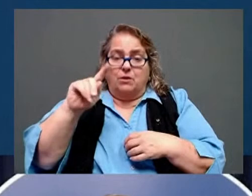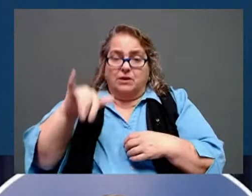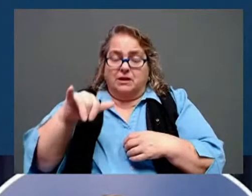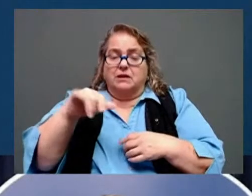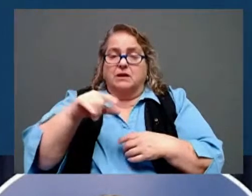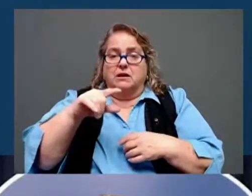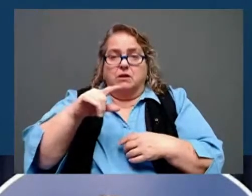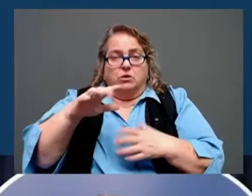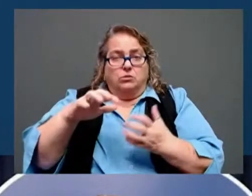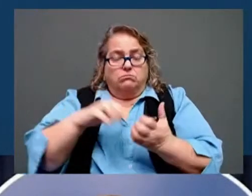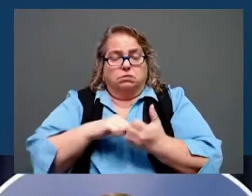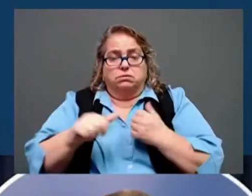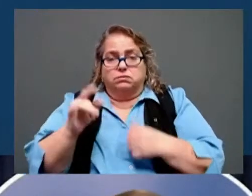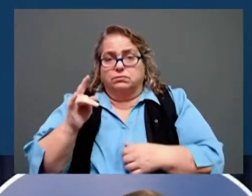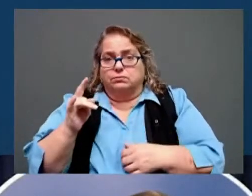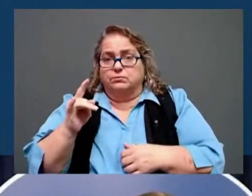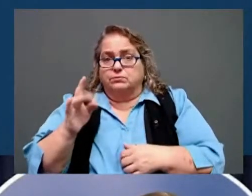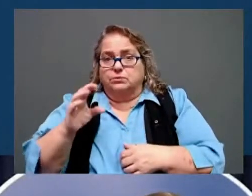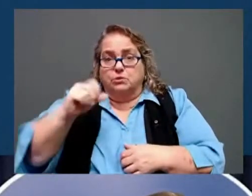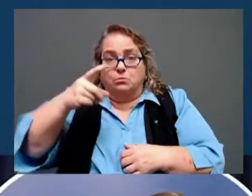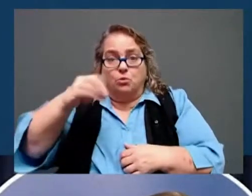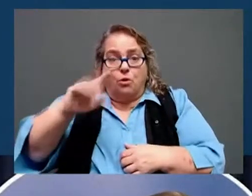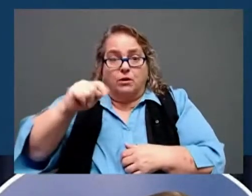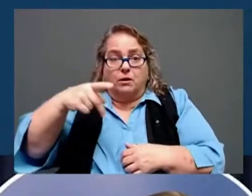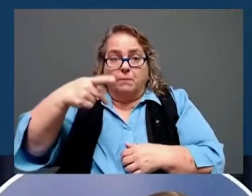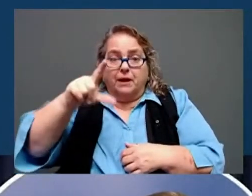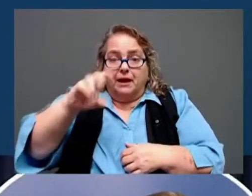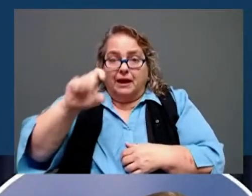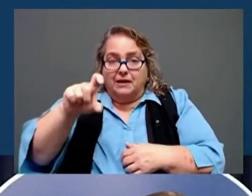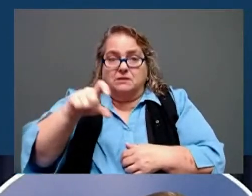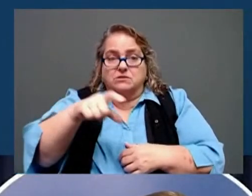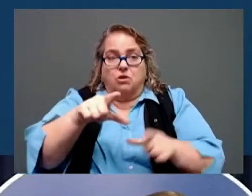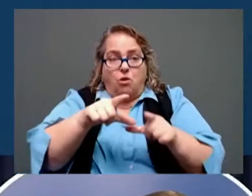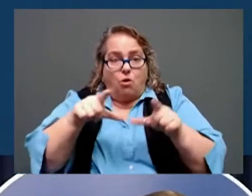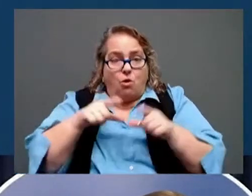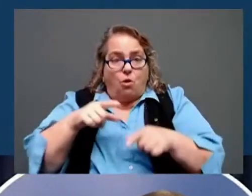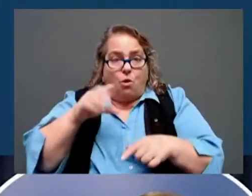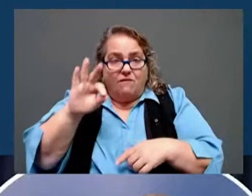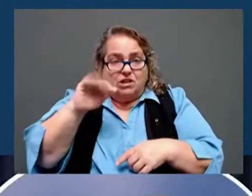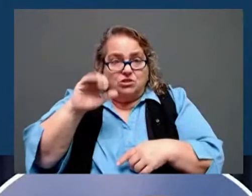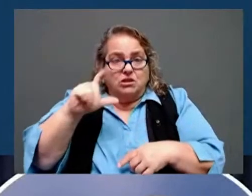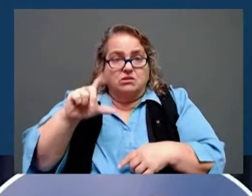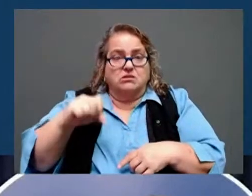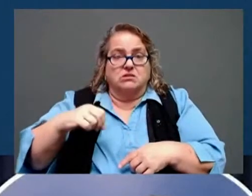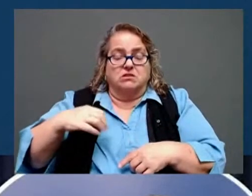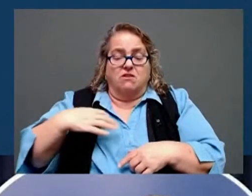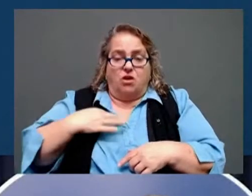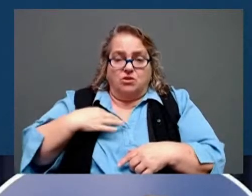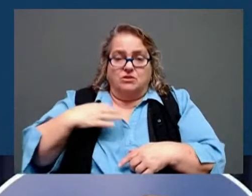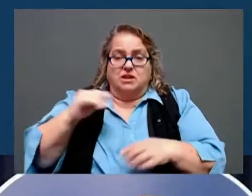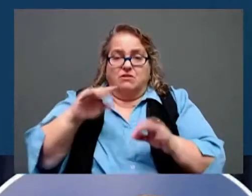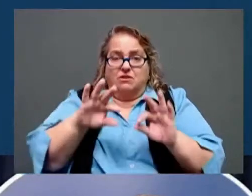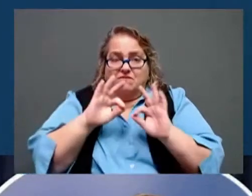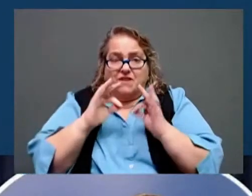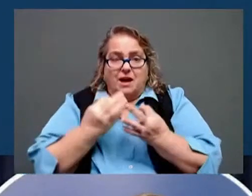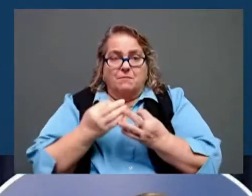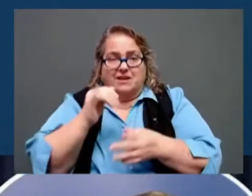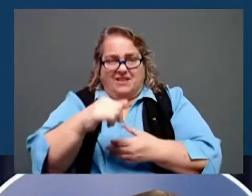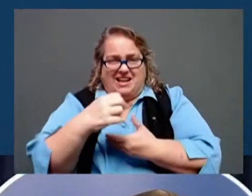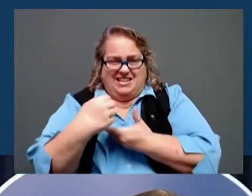we had a briefing with local officials, volunteers, and their families. This is just